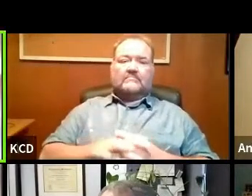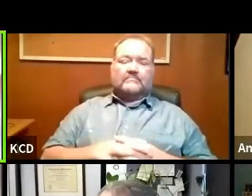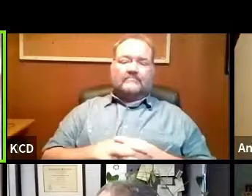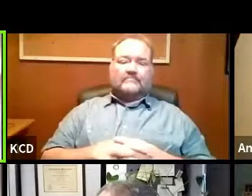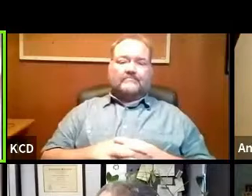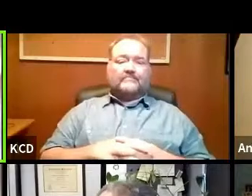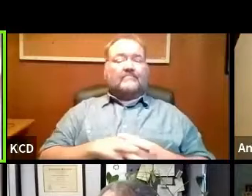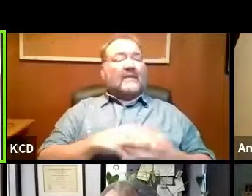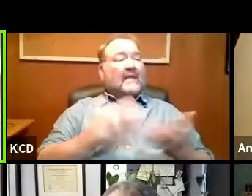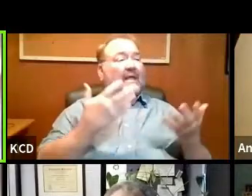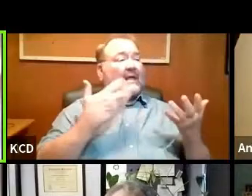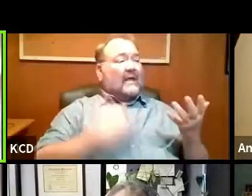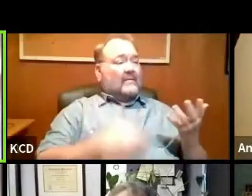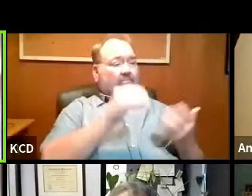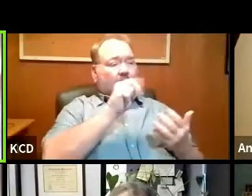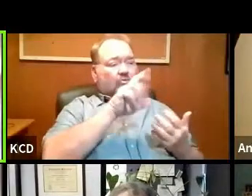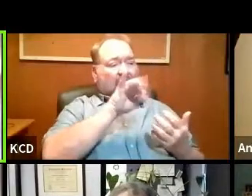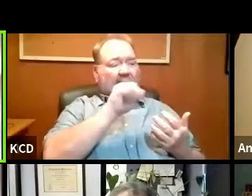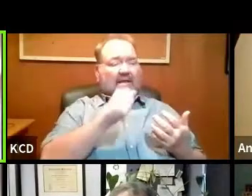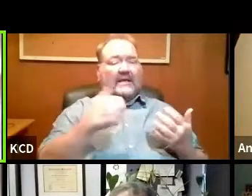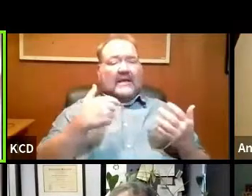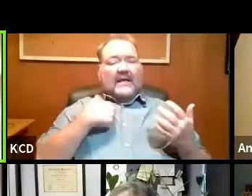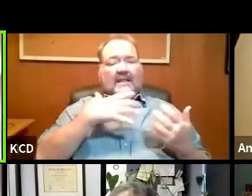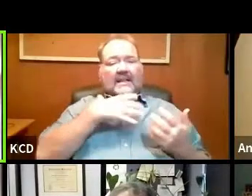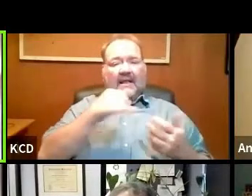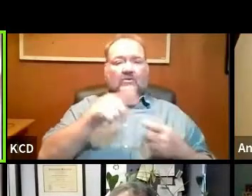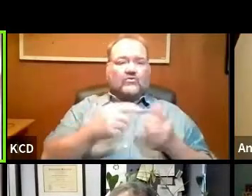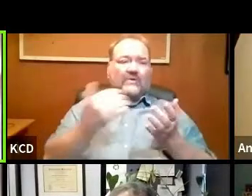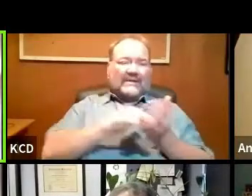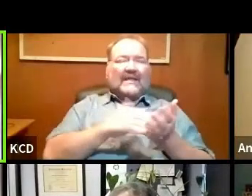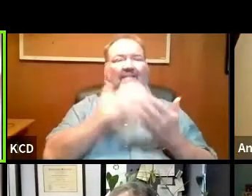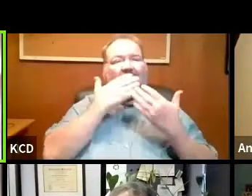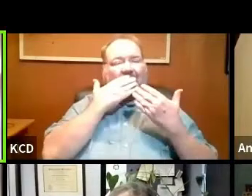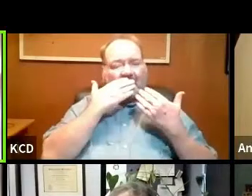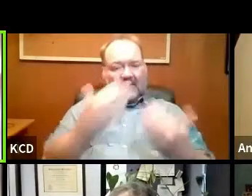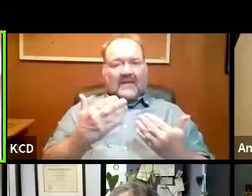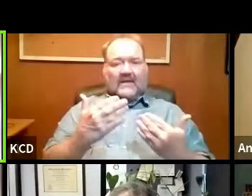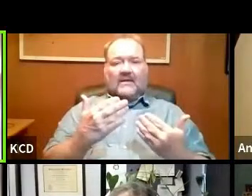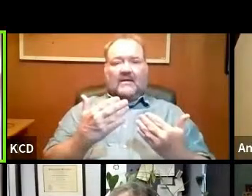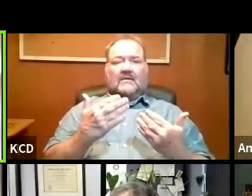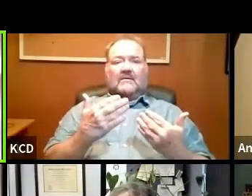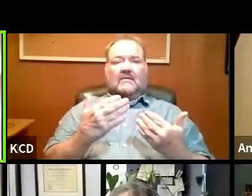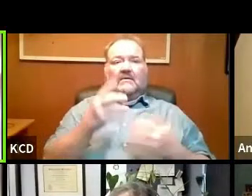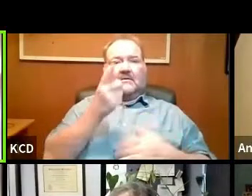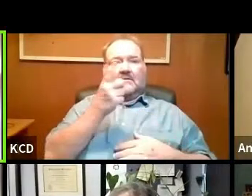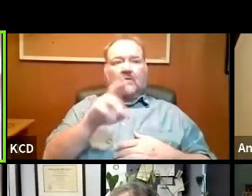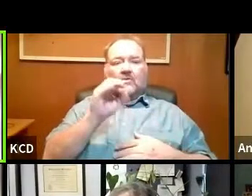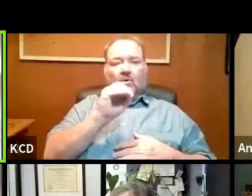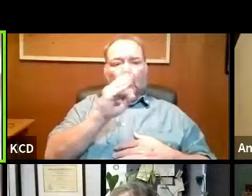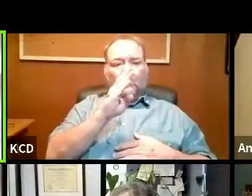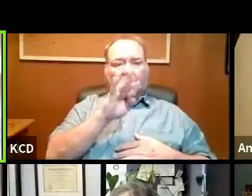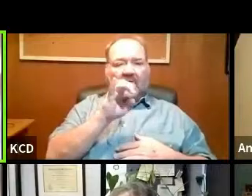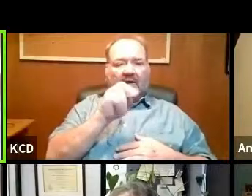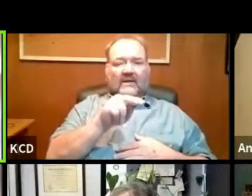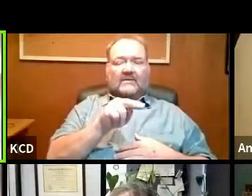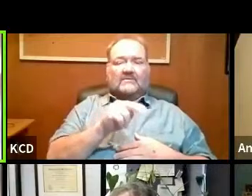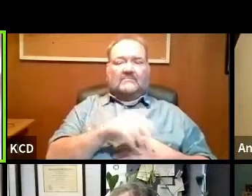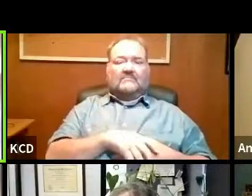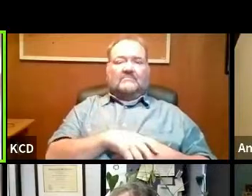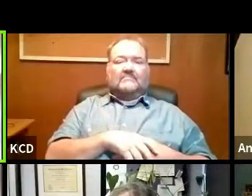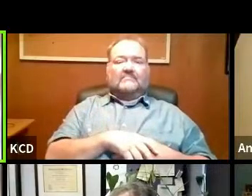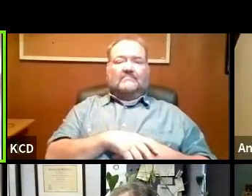This is Maria. I would like to once again thank Dr. O'Brien,